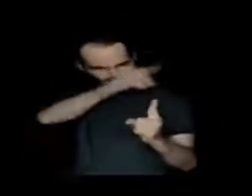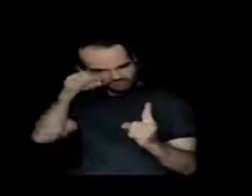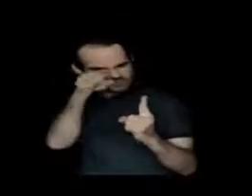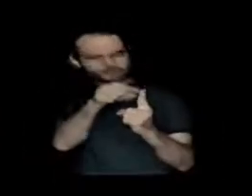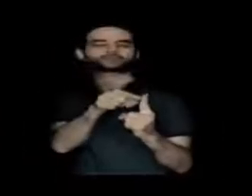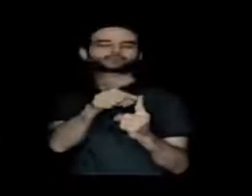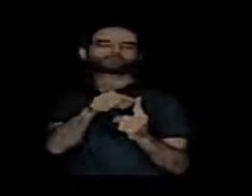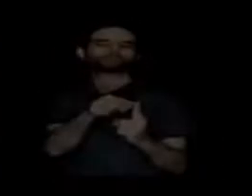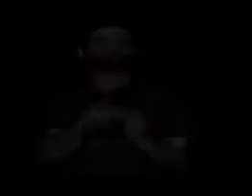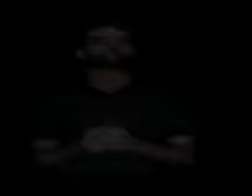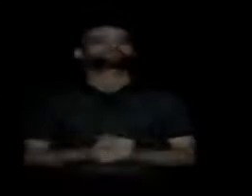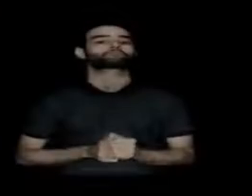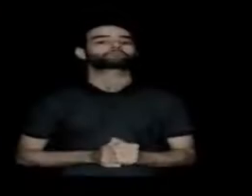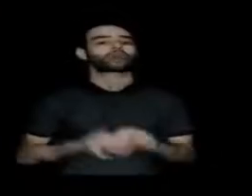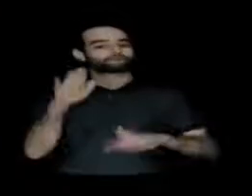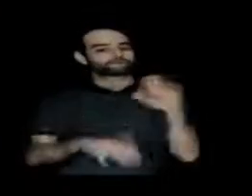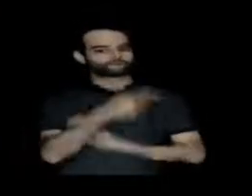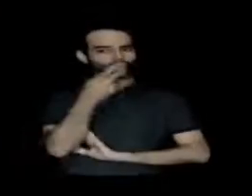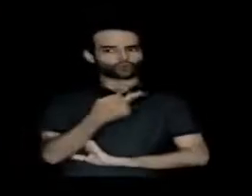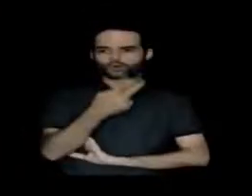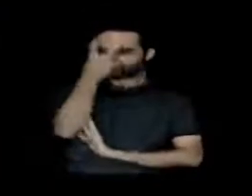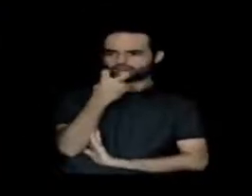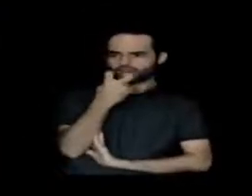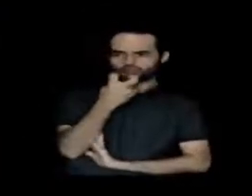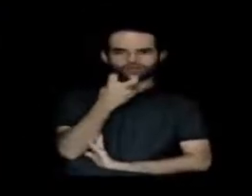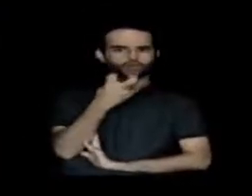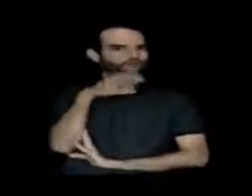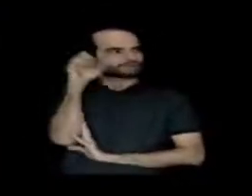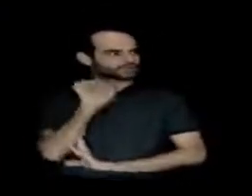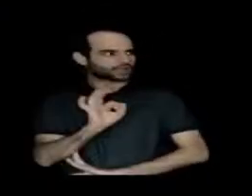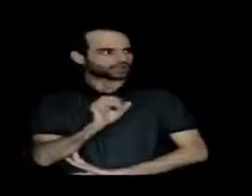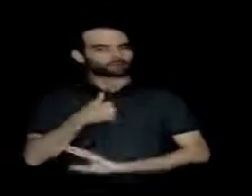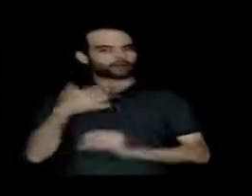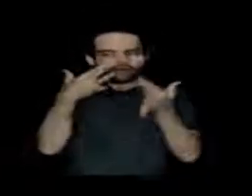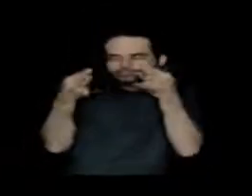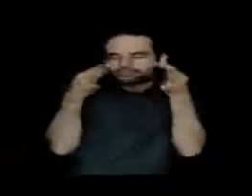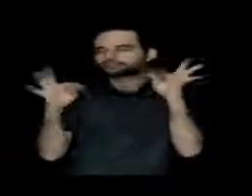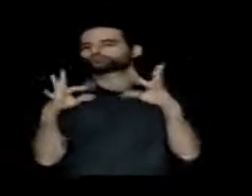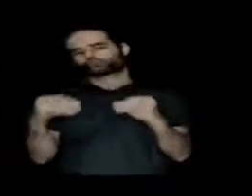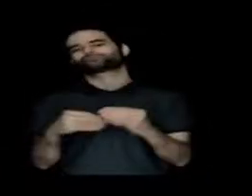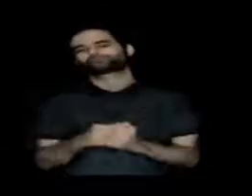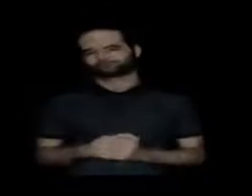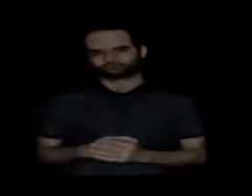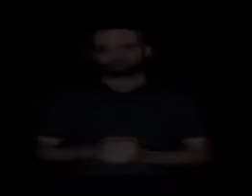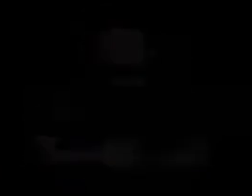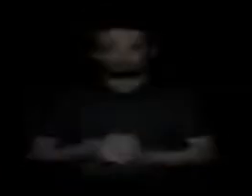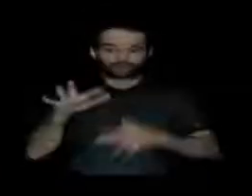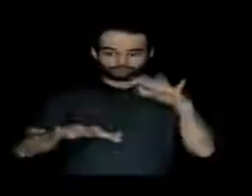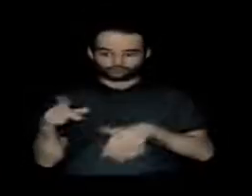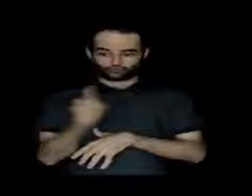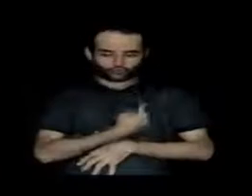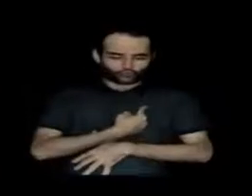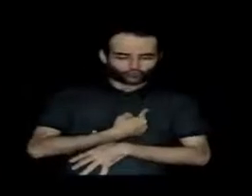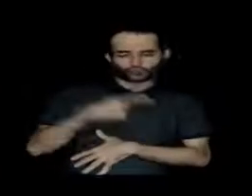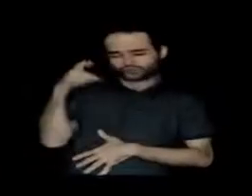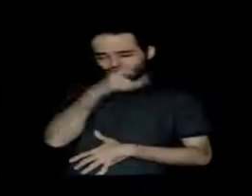She always goes after her goals. She seeks to enforce her rights at the university. She has no limits.